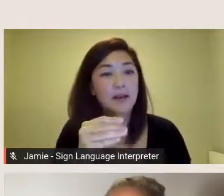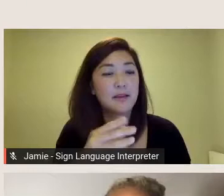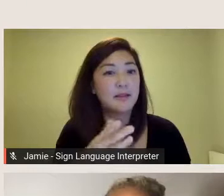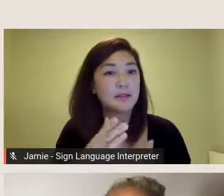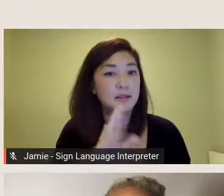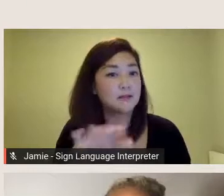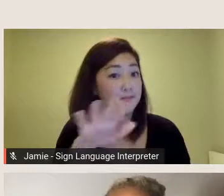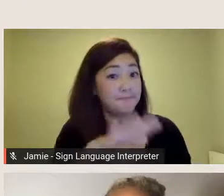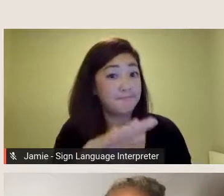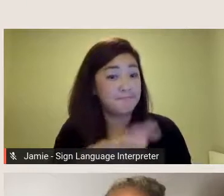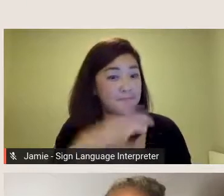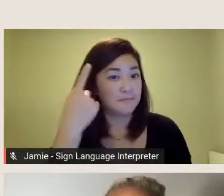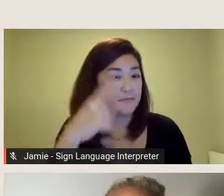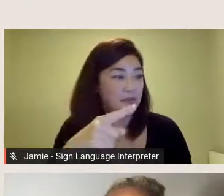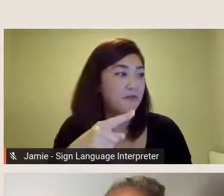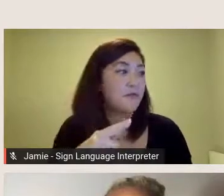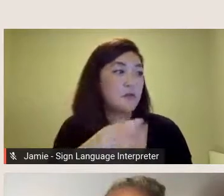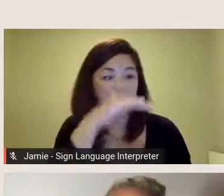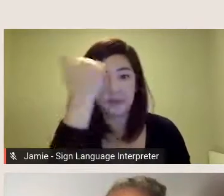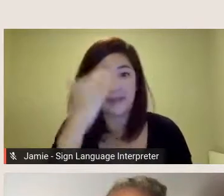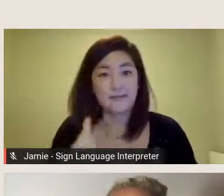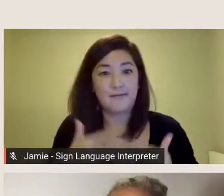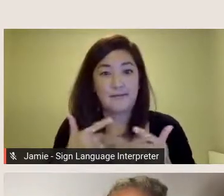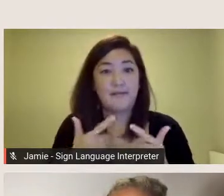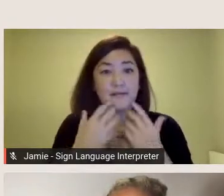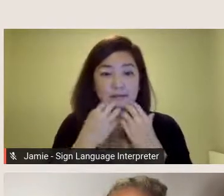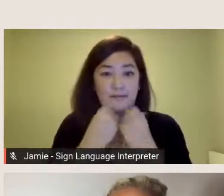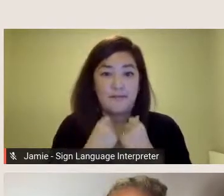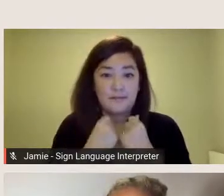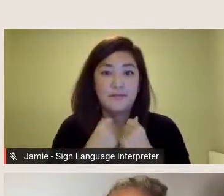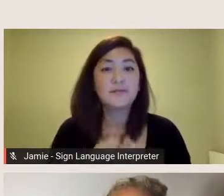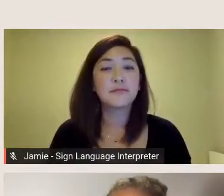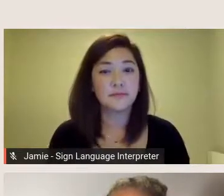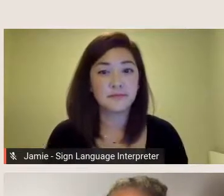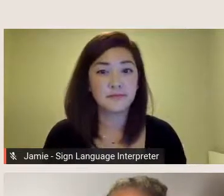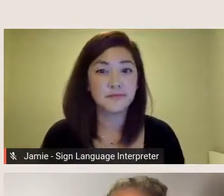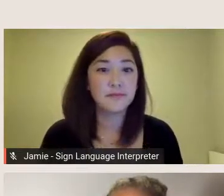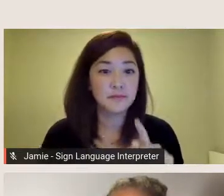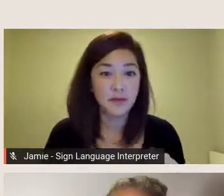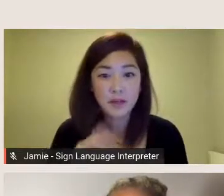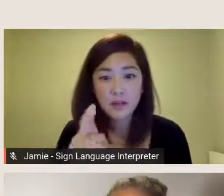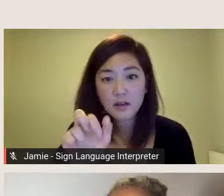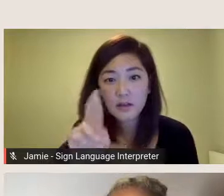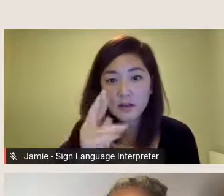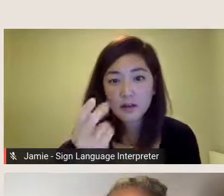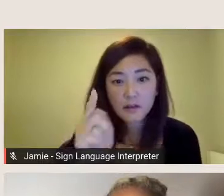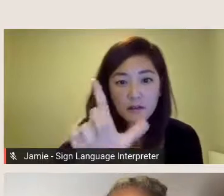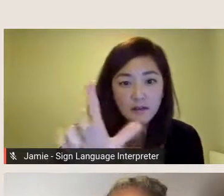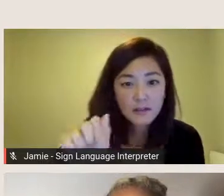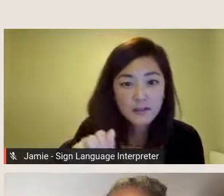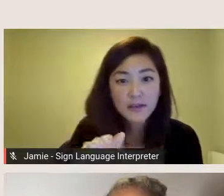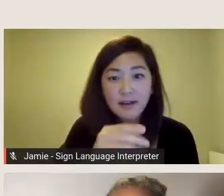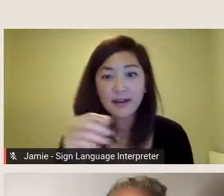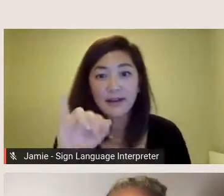to you all. Thank you for being here. And Ursula, Michelle, and Jason, congratulations on the film.